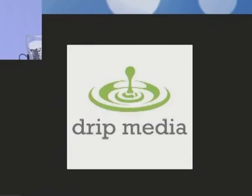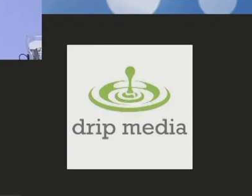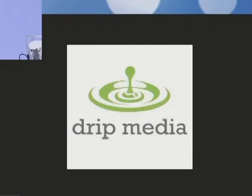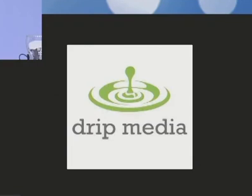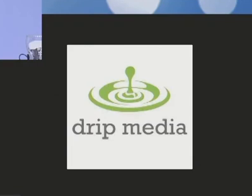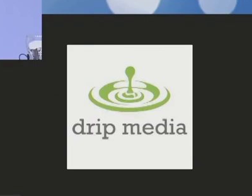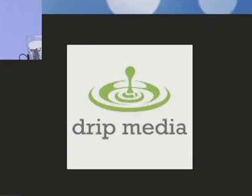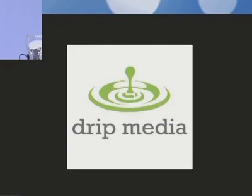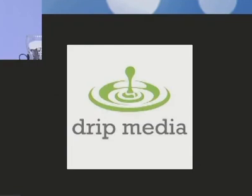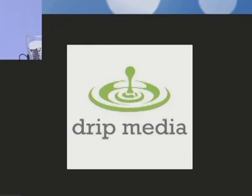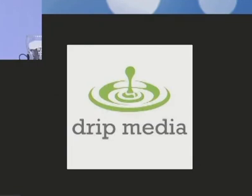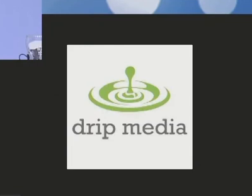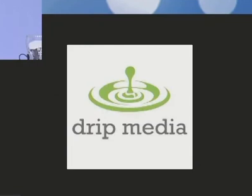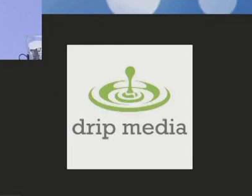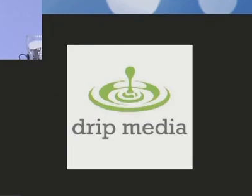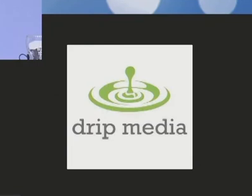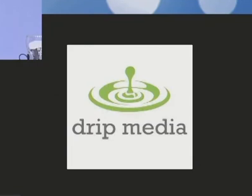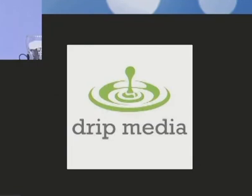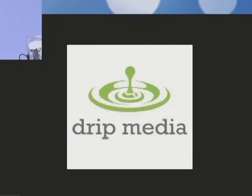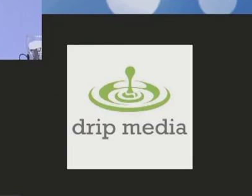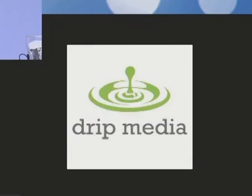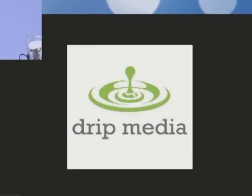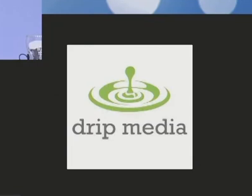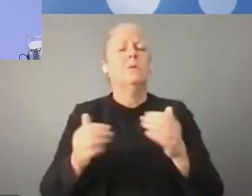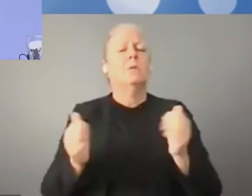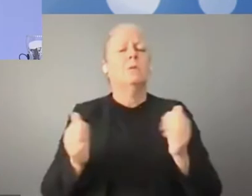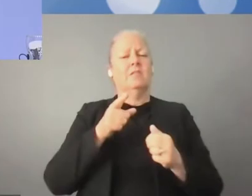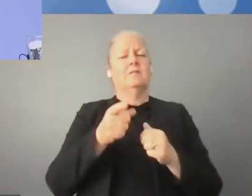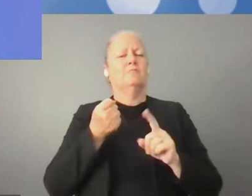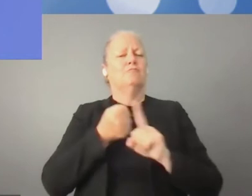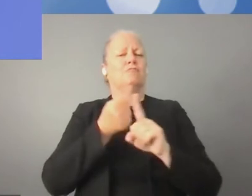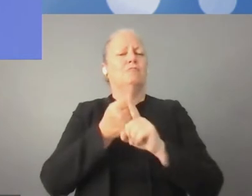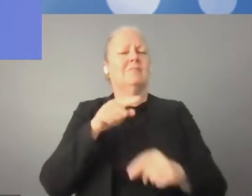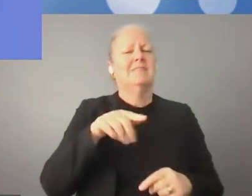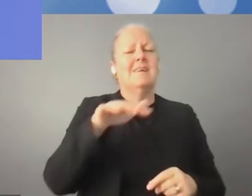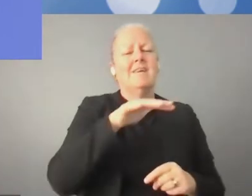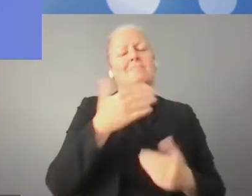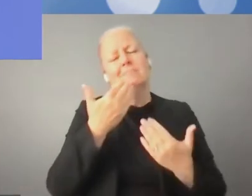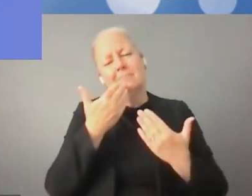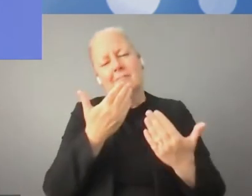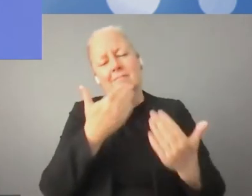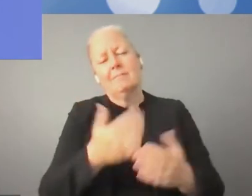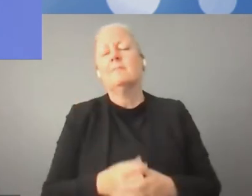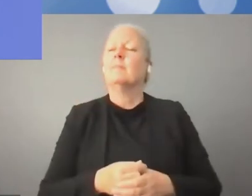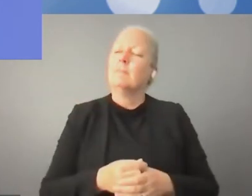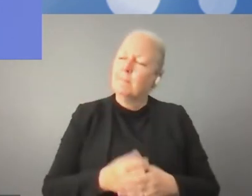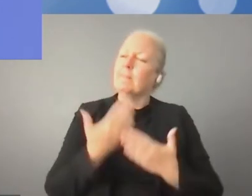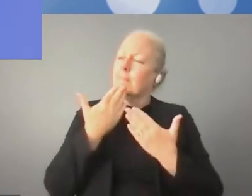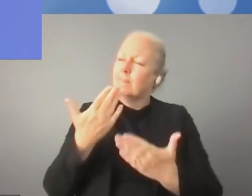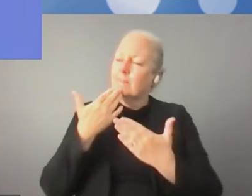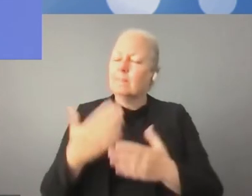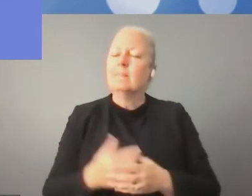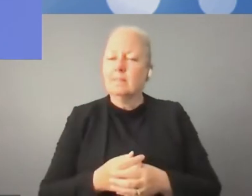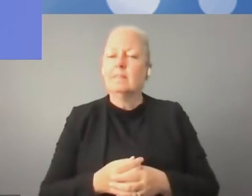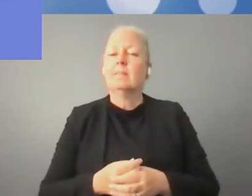keeping the pace with the dynamic of this sector thank you yes thank you very much i just would like to mention